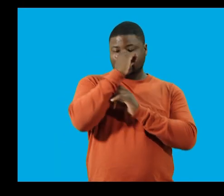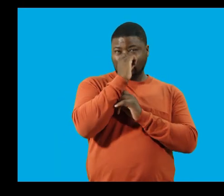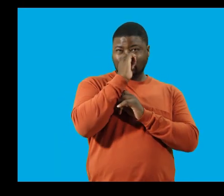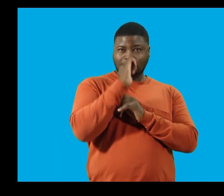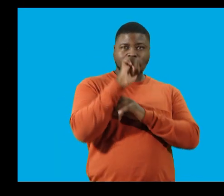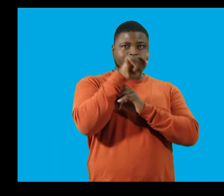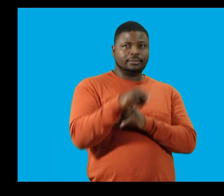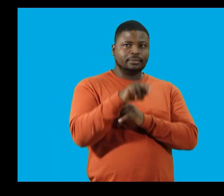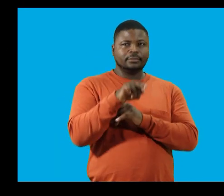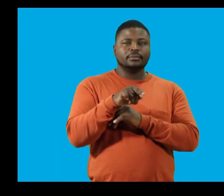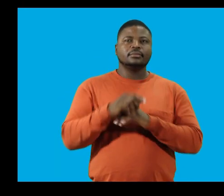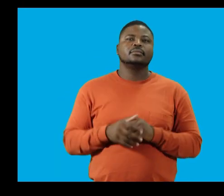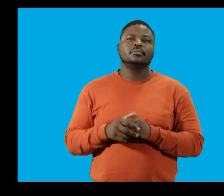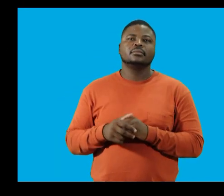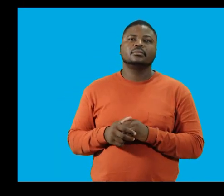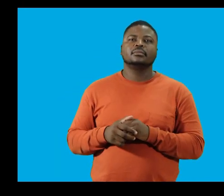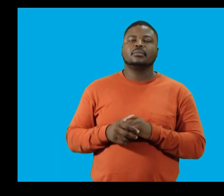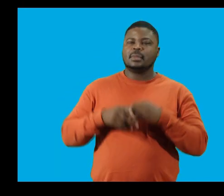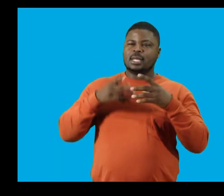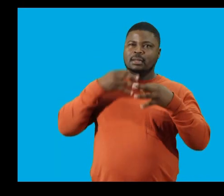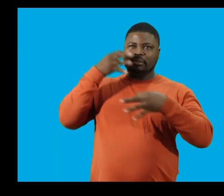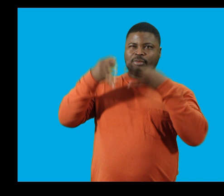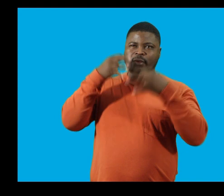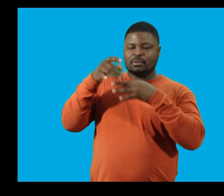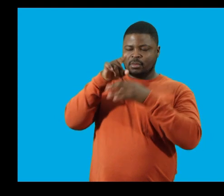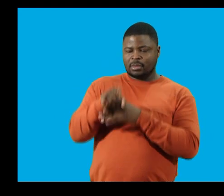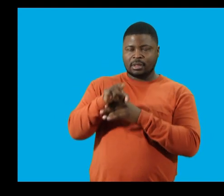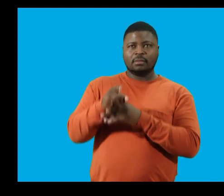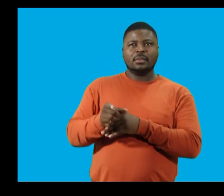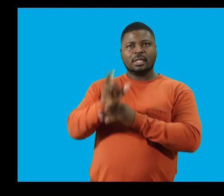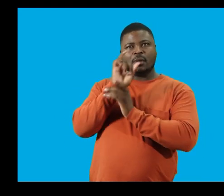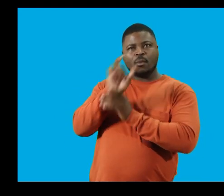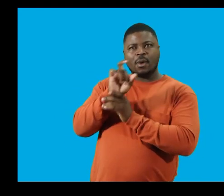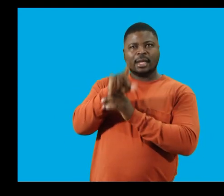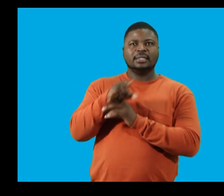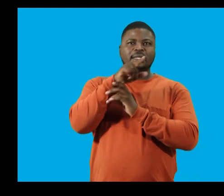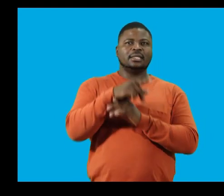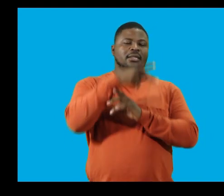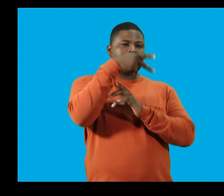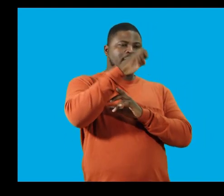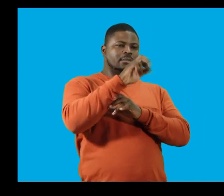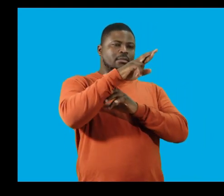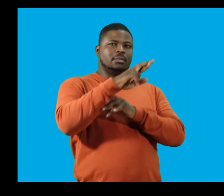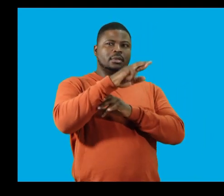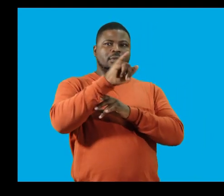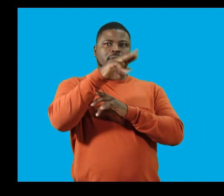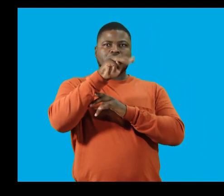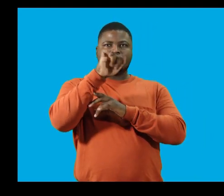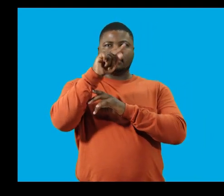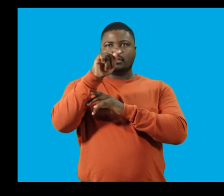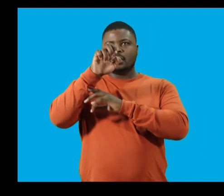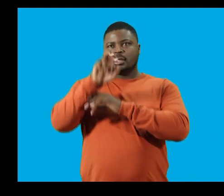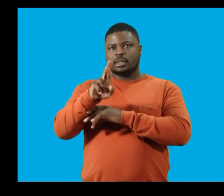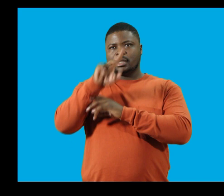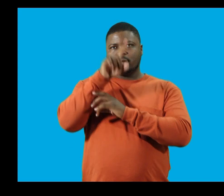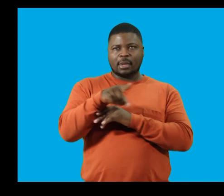question. I'll erase some of it. Define the term perimeter in the given context. So